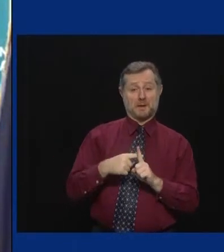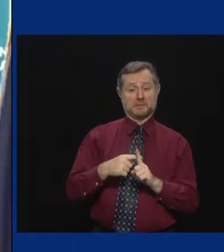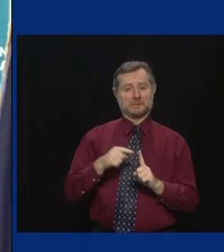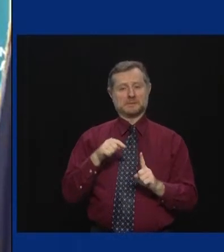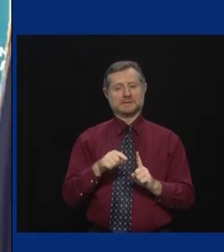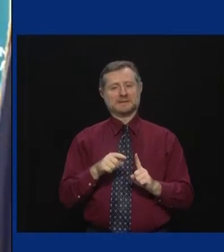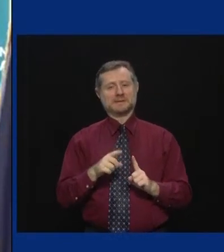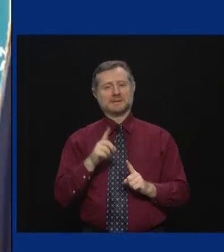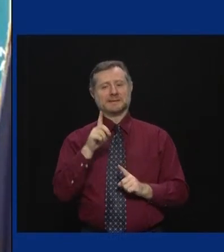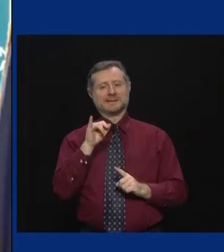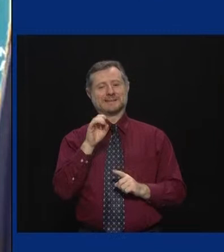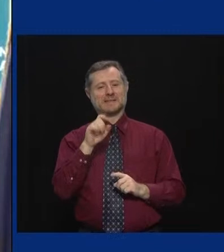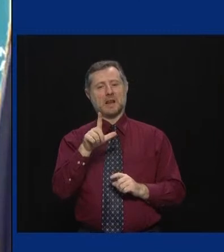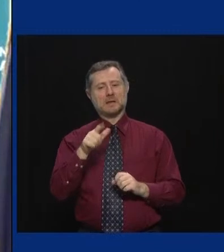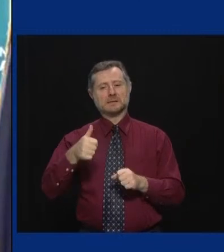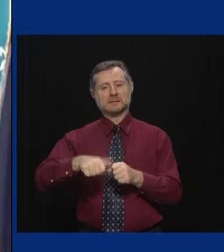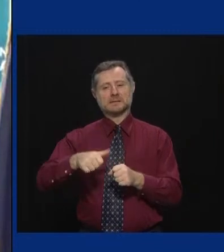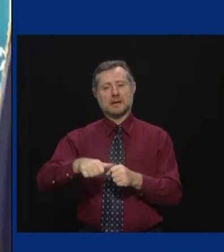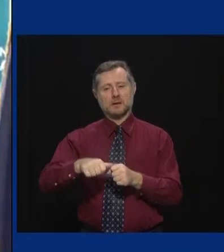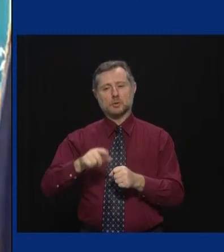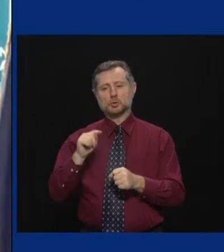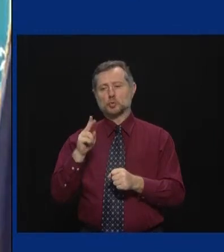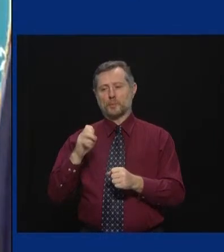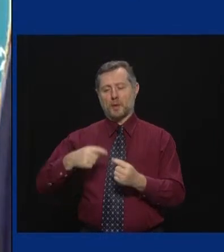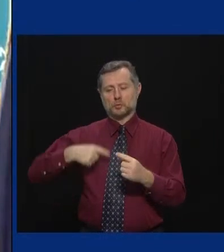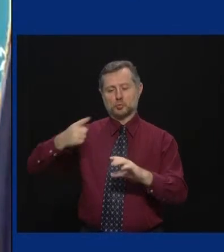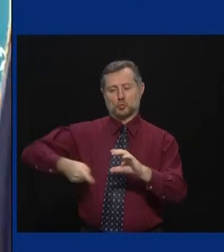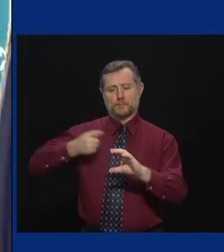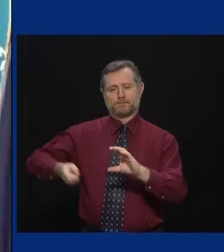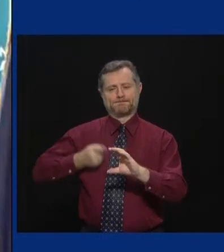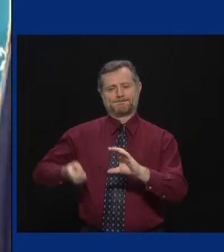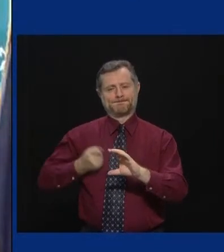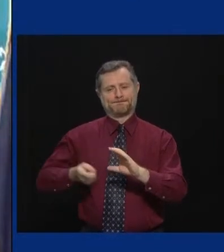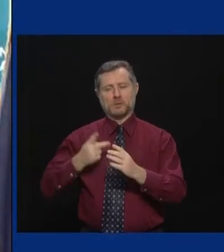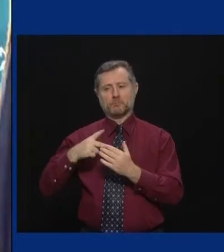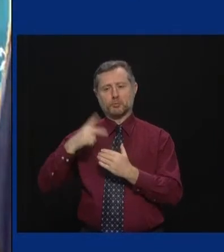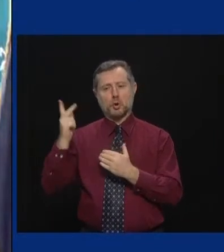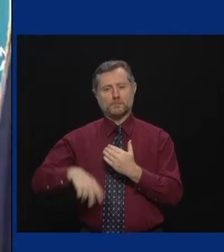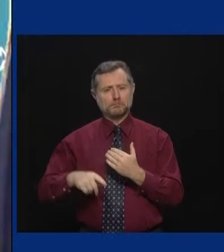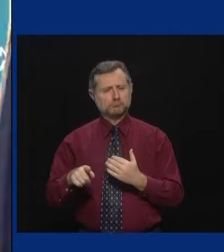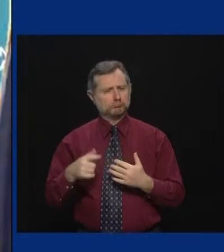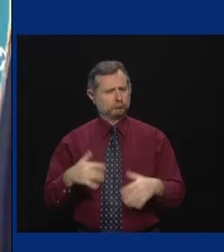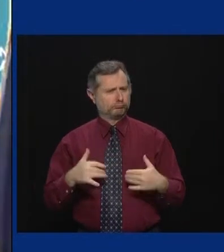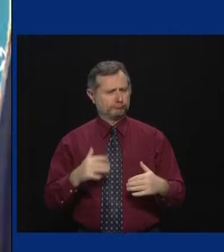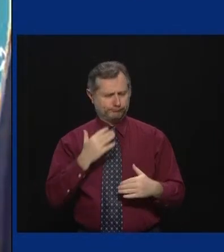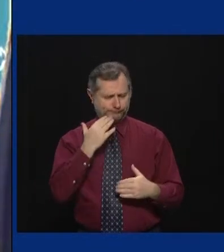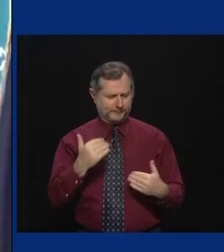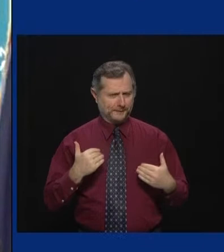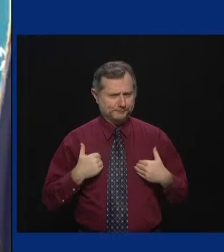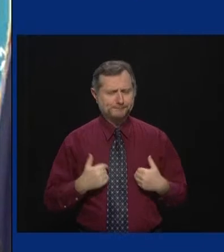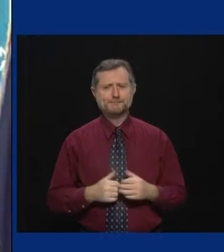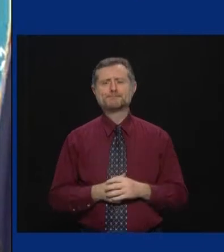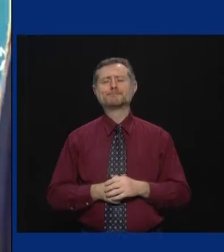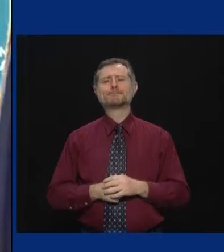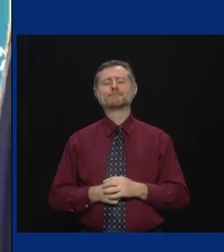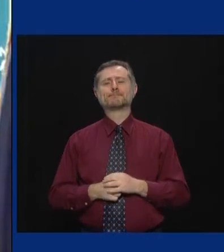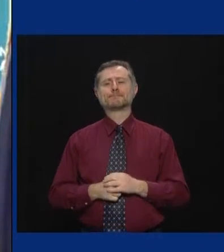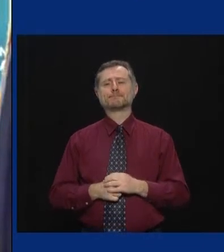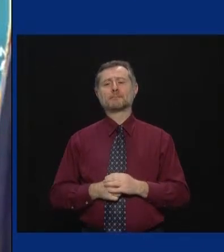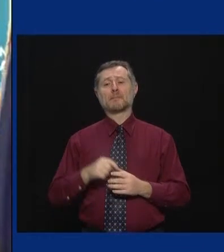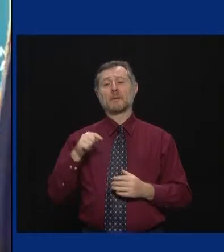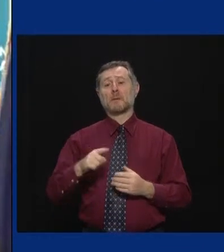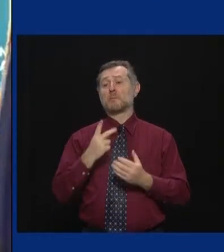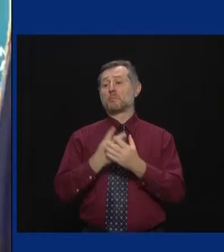under the Next Generation Niagara Modernization Program. Both of these initiatives will ensure NYPA's ability